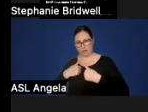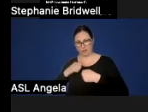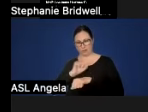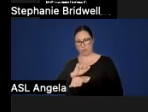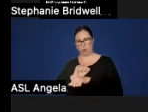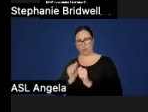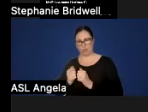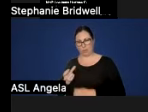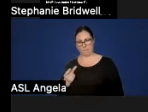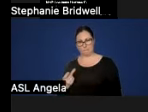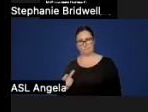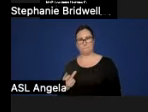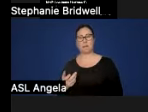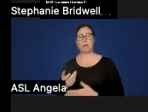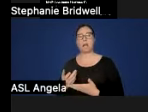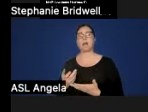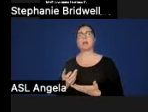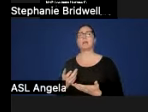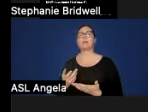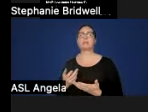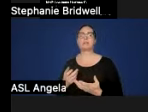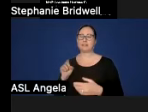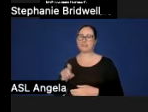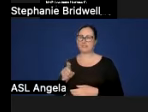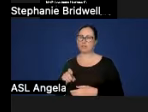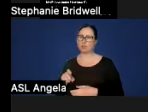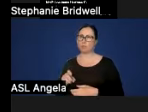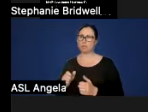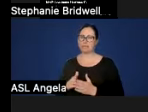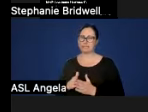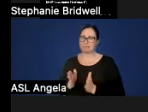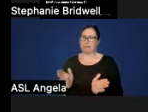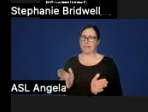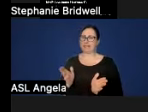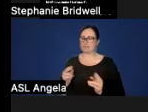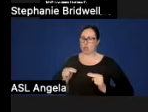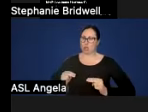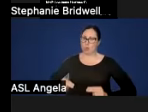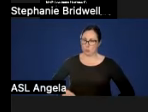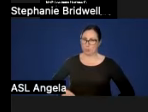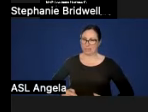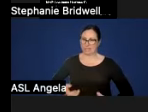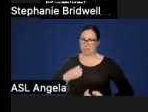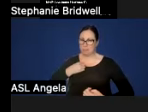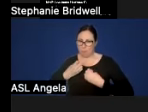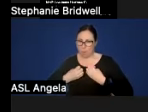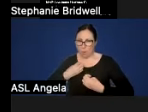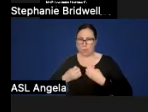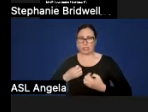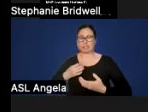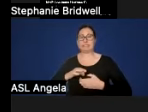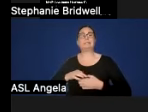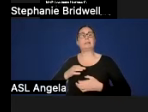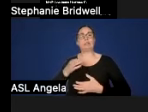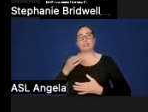a case, there needs to be room for the humanness of it, right? And